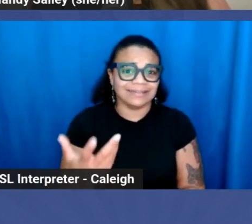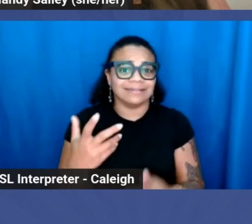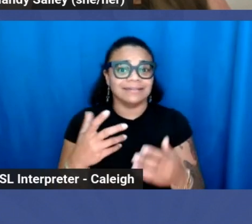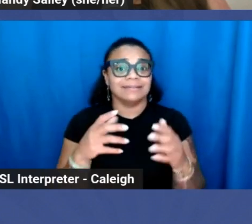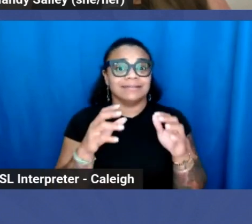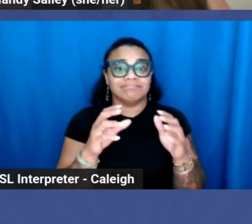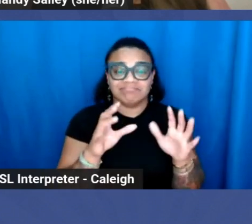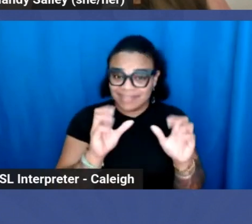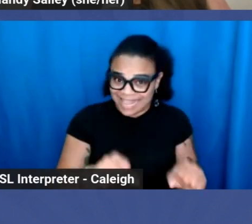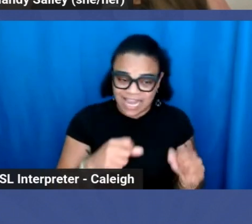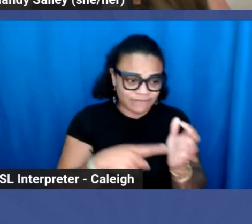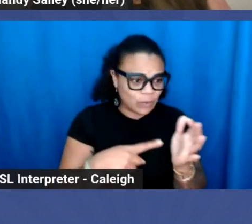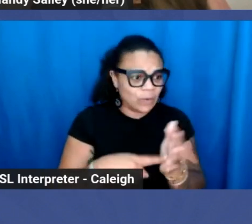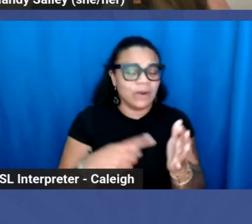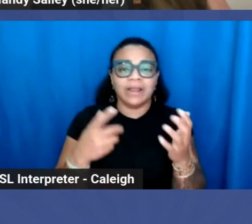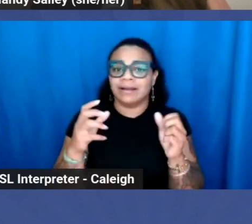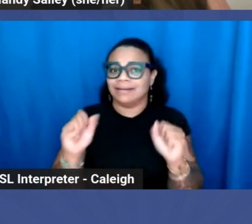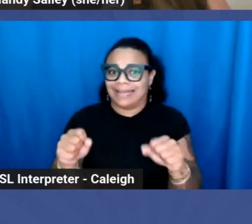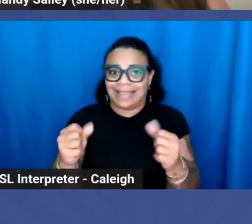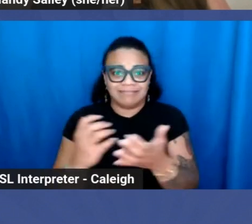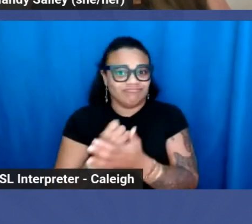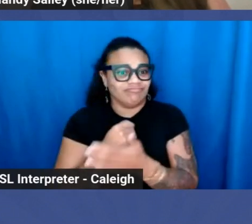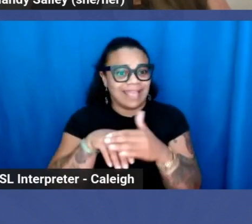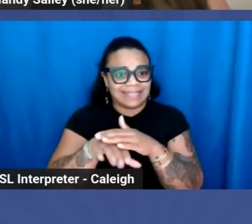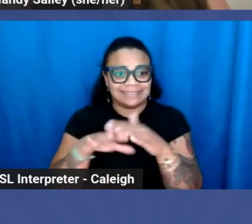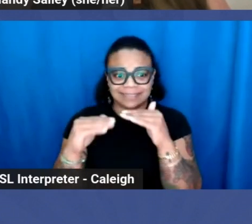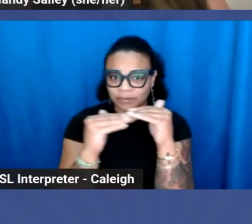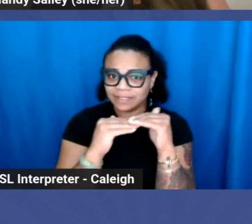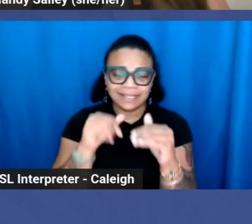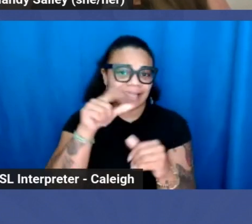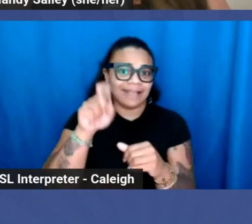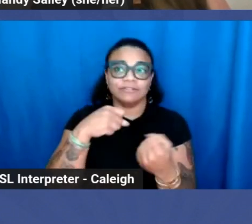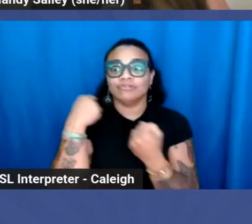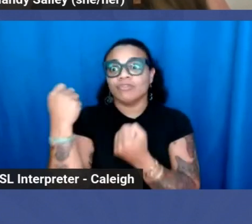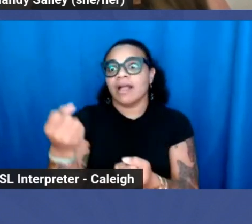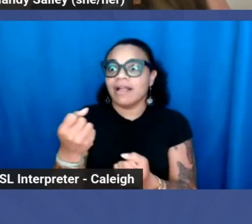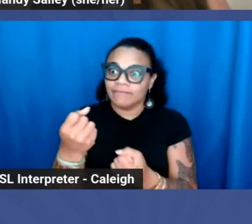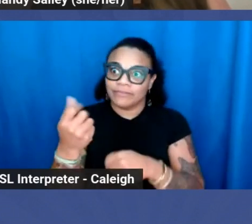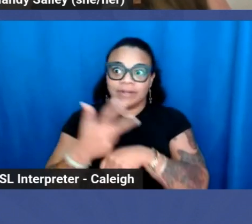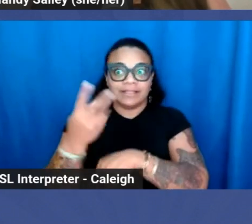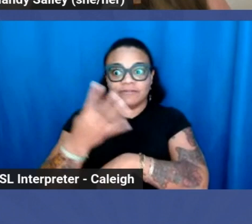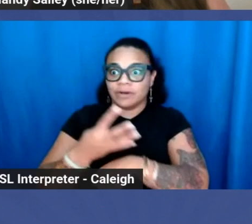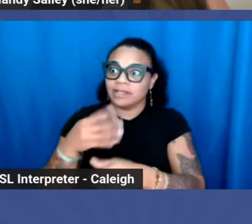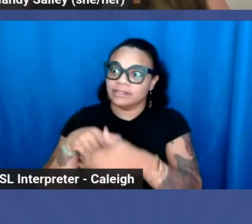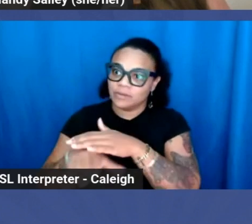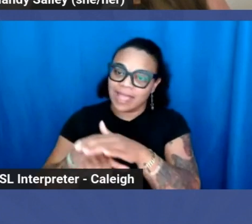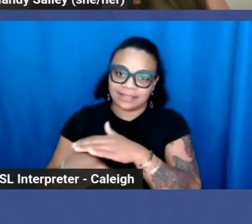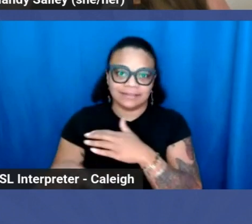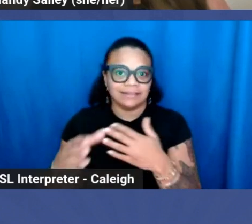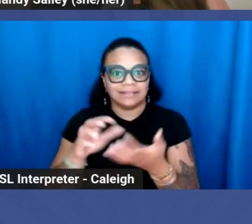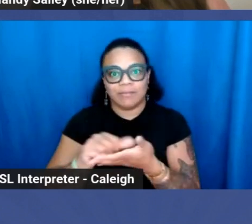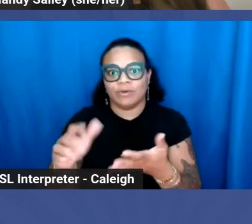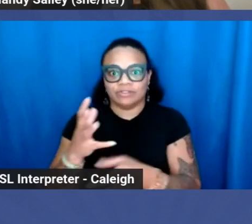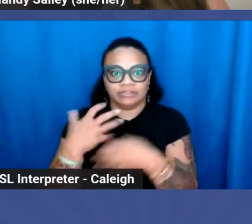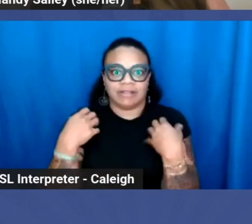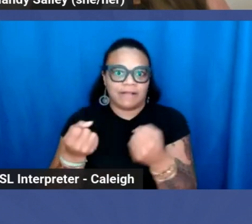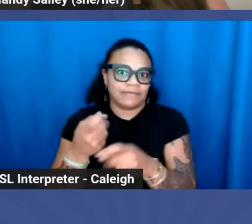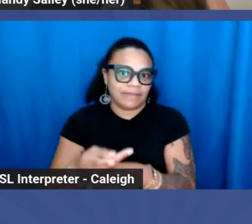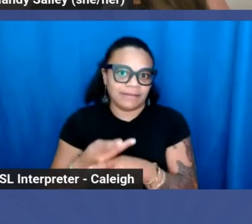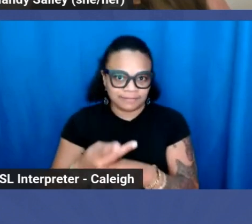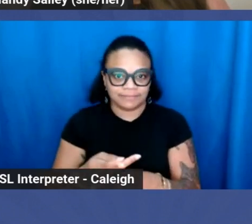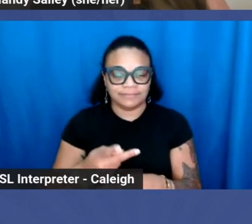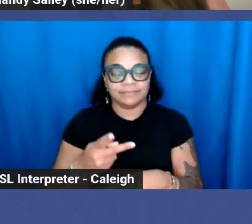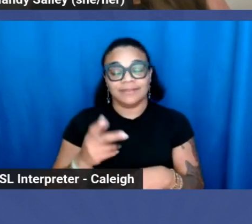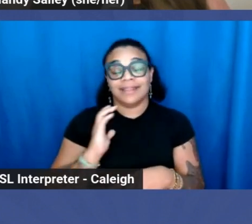equitably, not have to drive 3-4 hours multiple days to access abortion healthcare. And with our guiding star, our